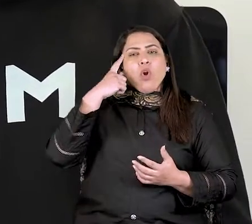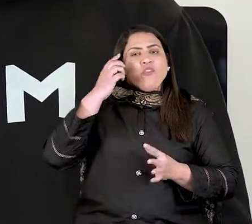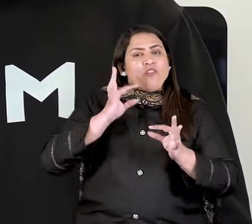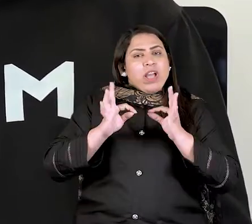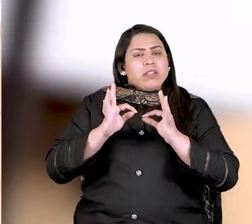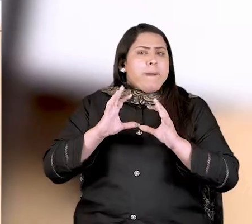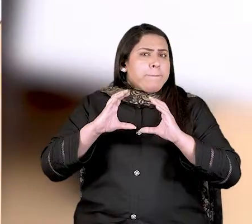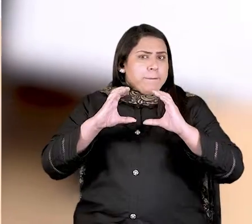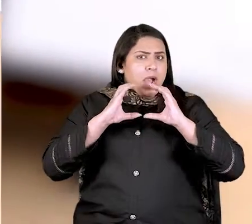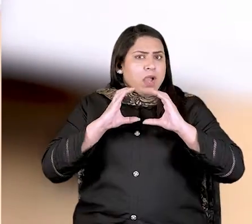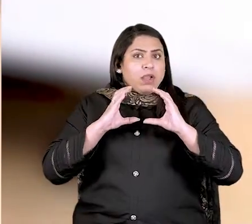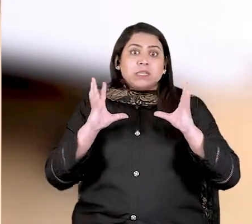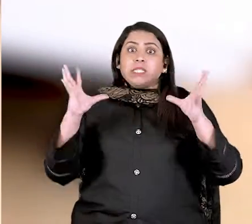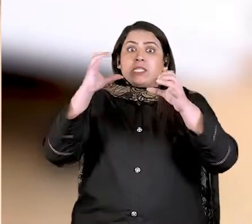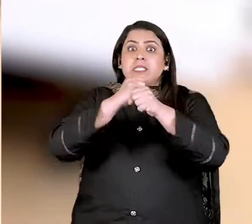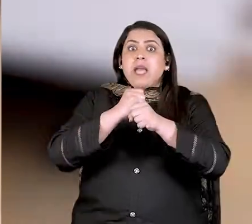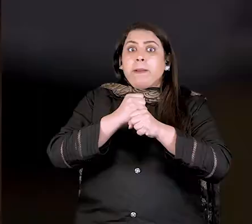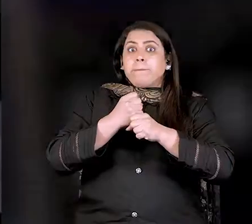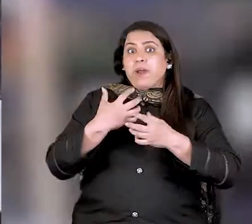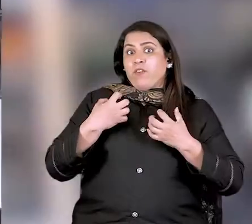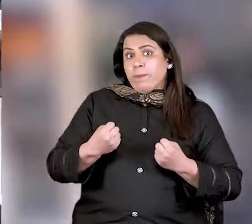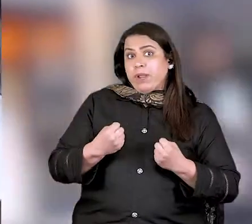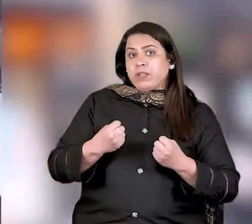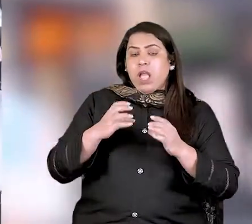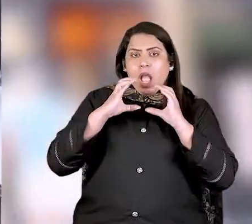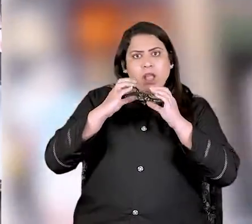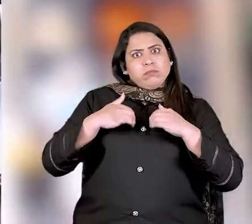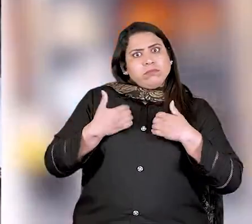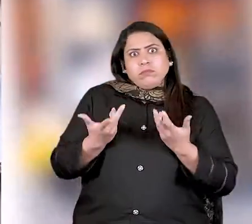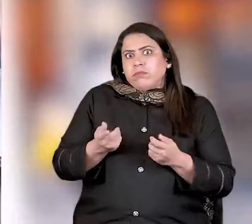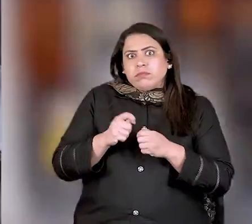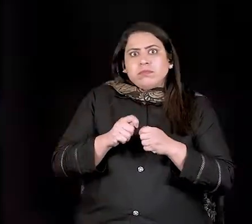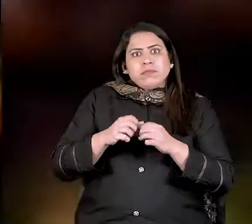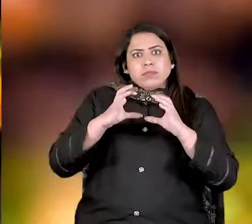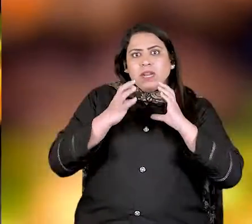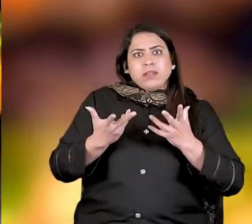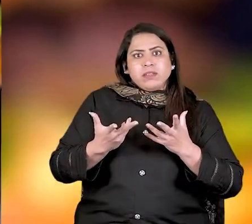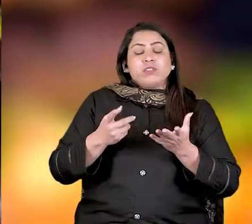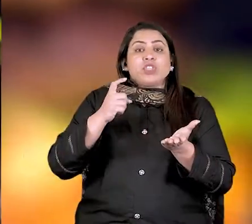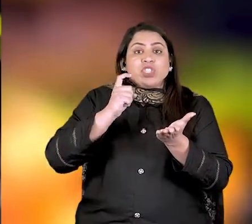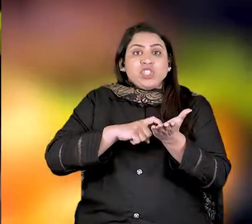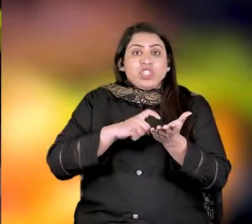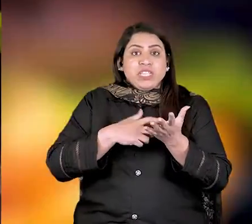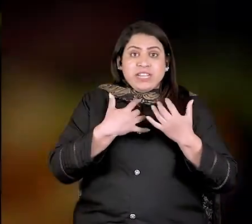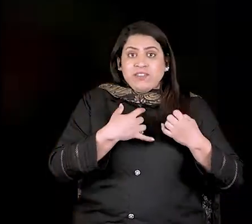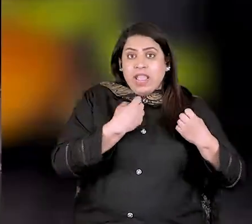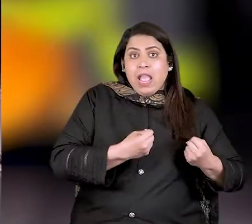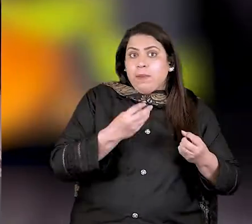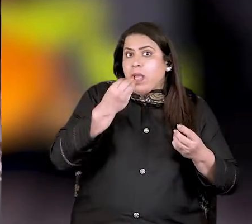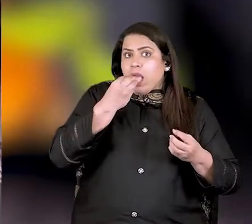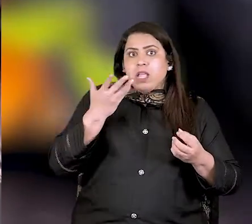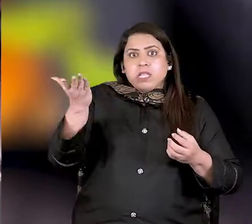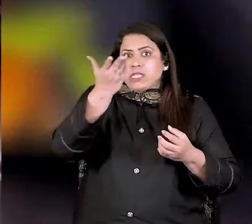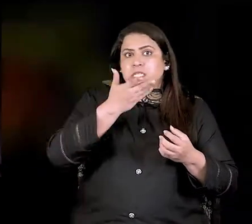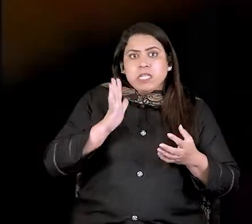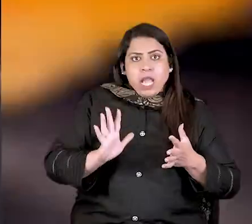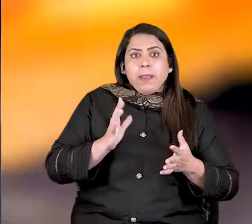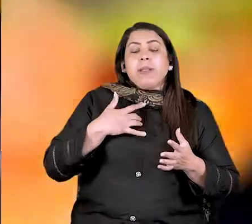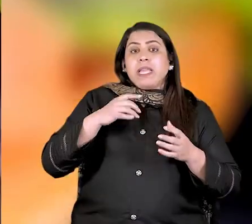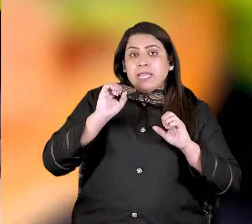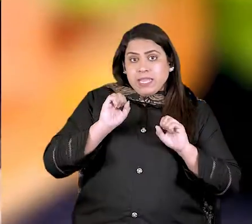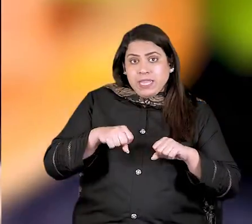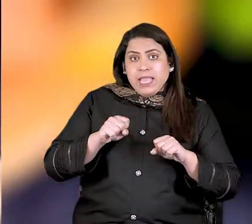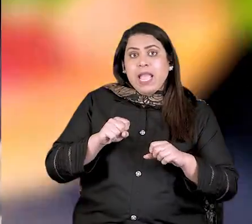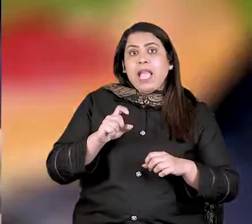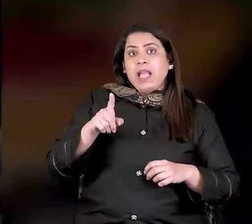decided, burgers. Everyone eats burgers, why don't we do burgers? The chicken is that type of food that people eat maybe three